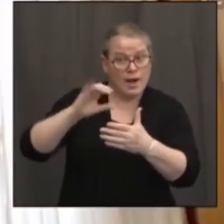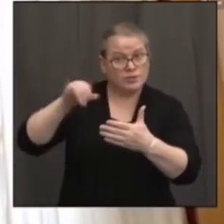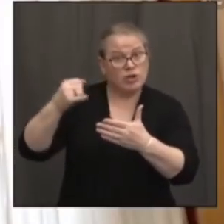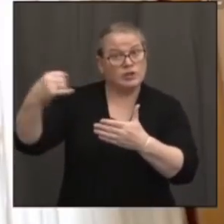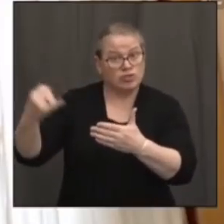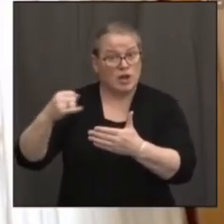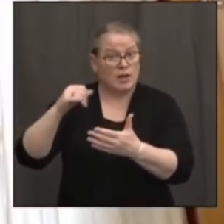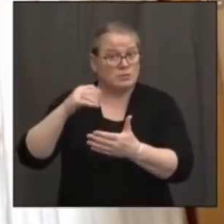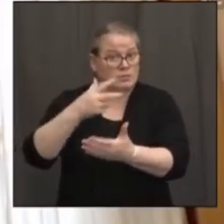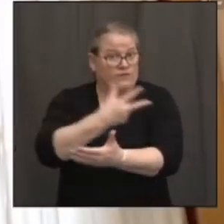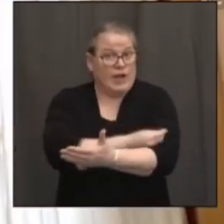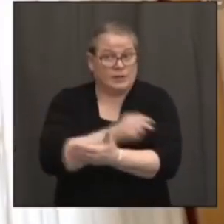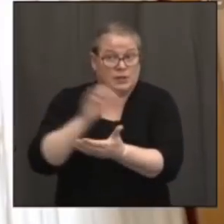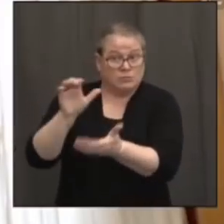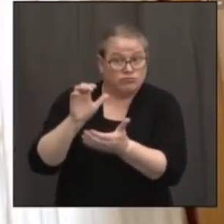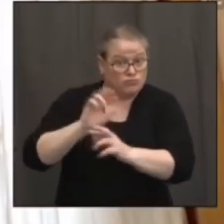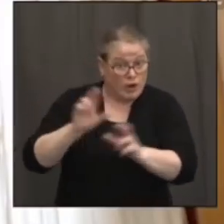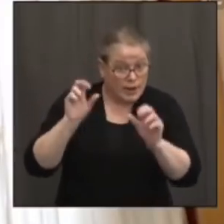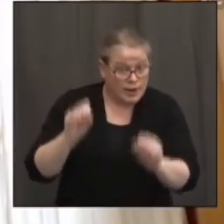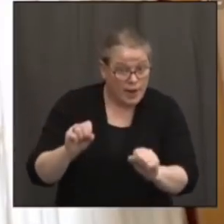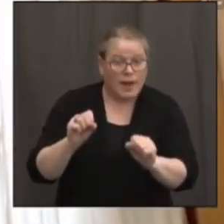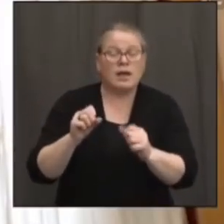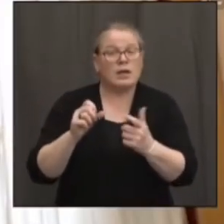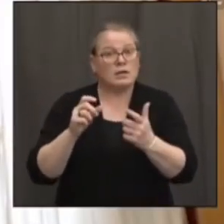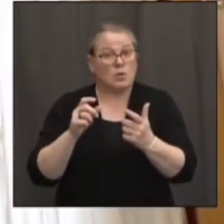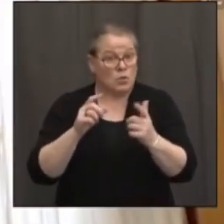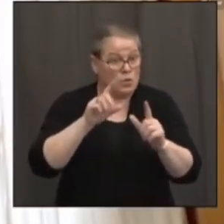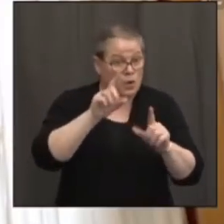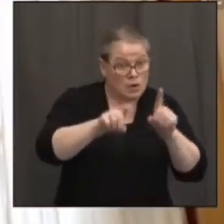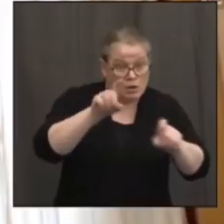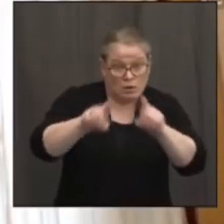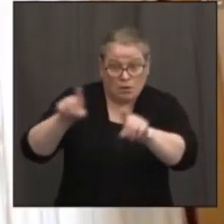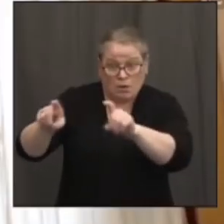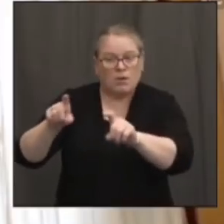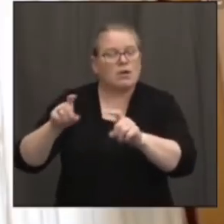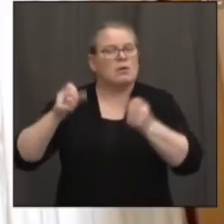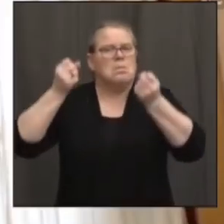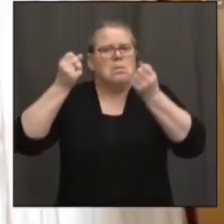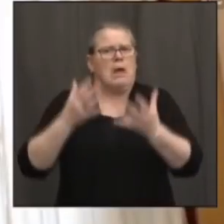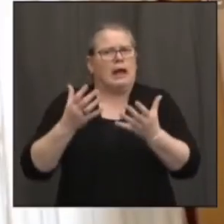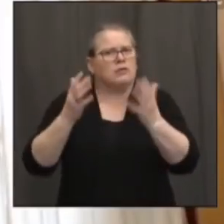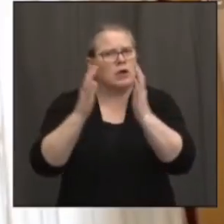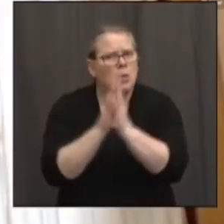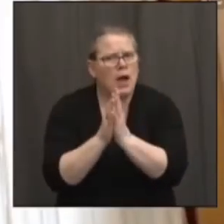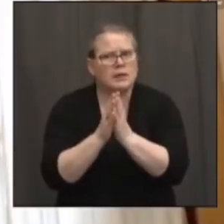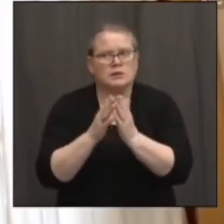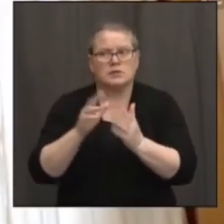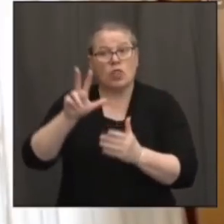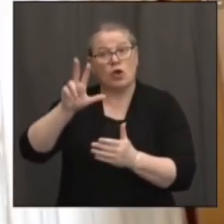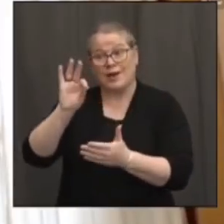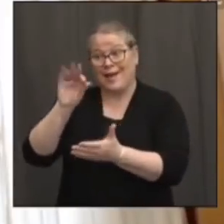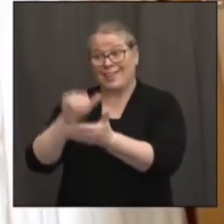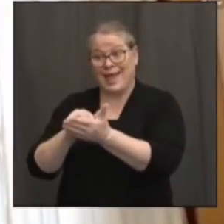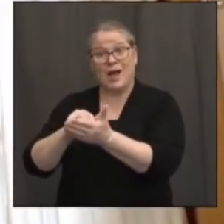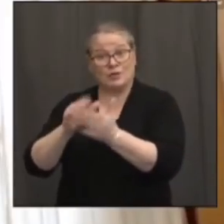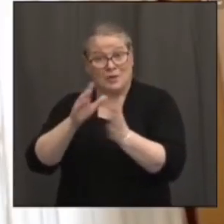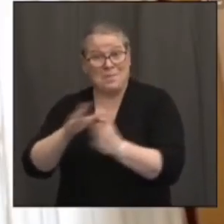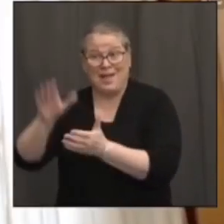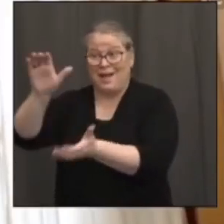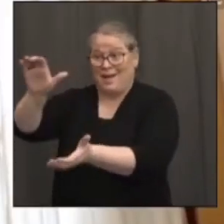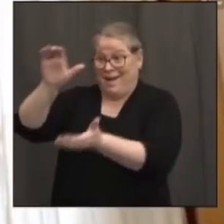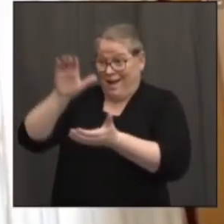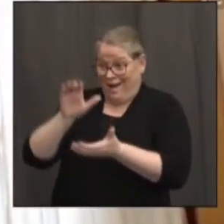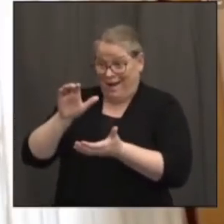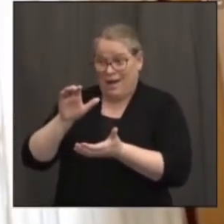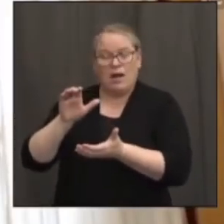J&J vaccine this week. We actually received far more requests for J&J than we had even the 39,000 doses that have been allocated. So